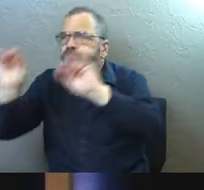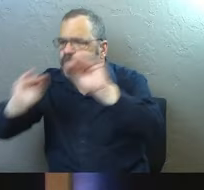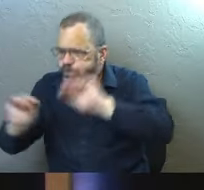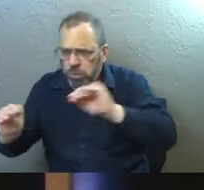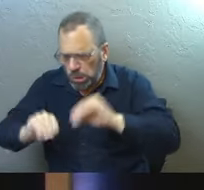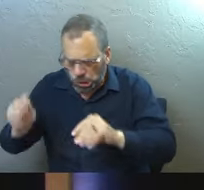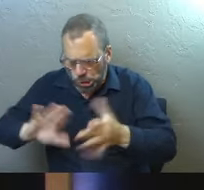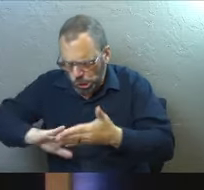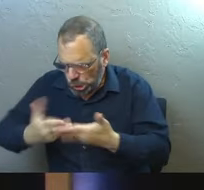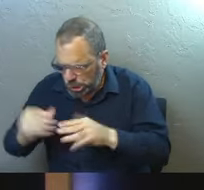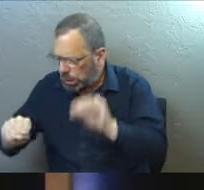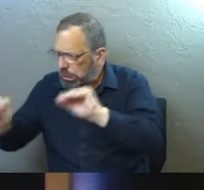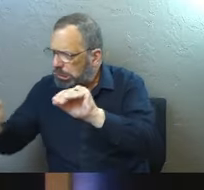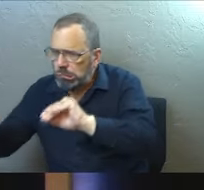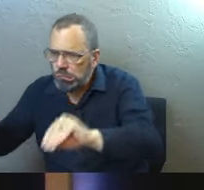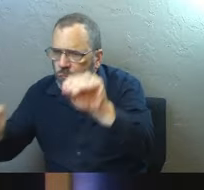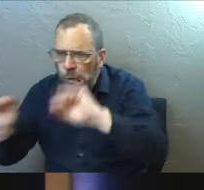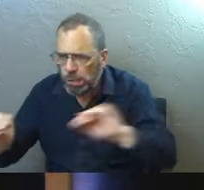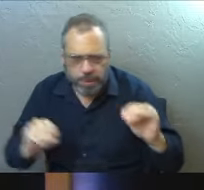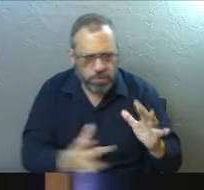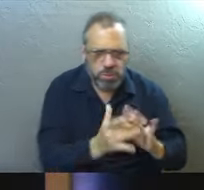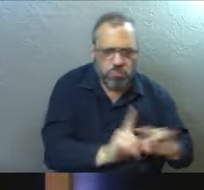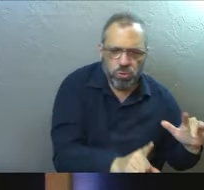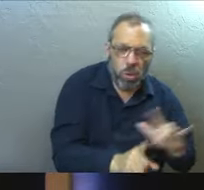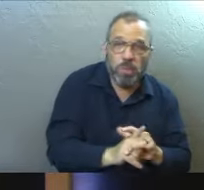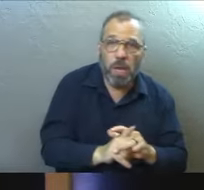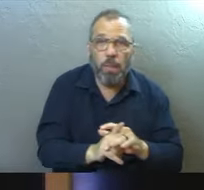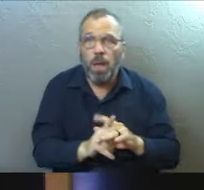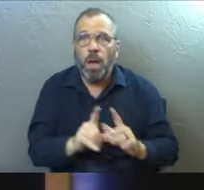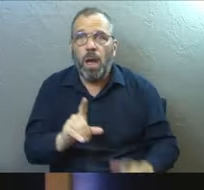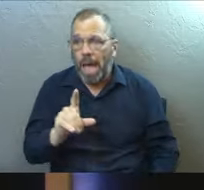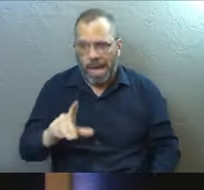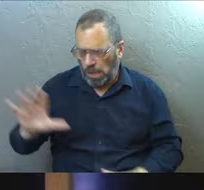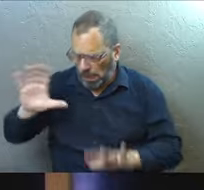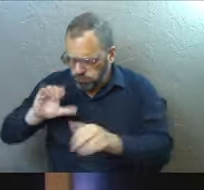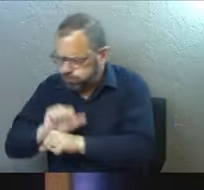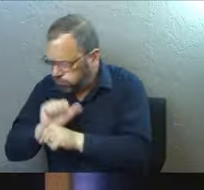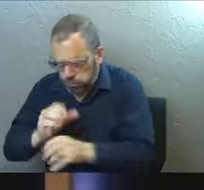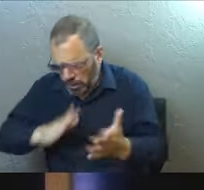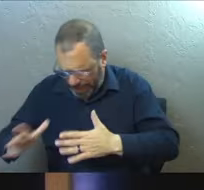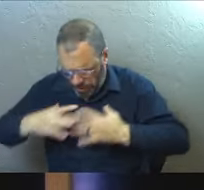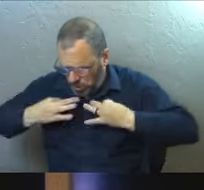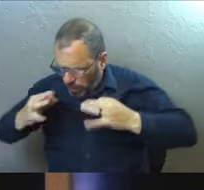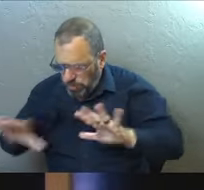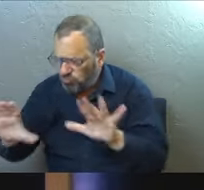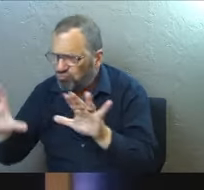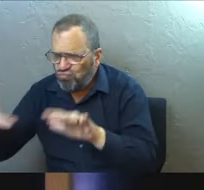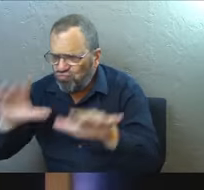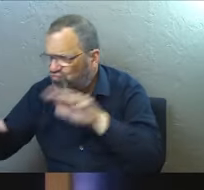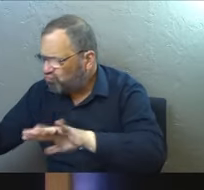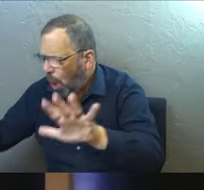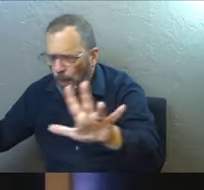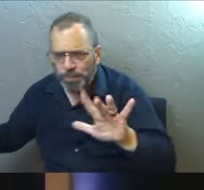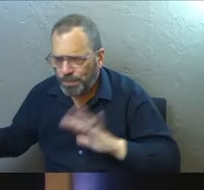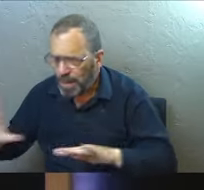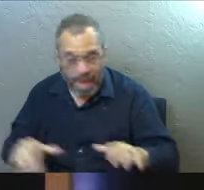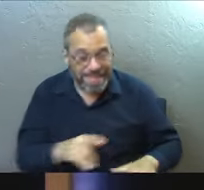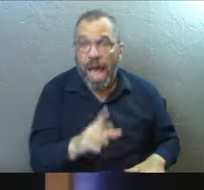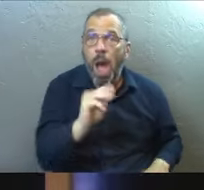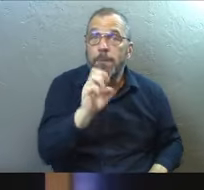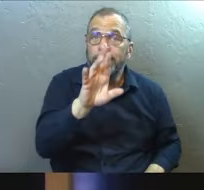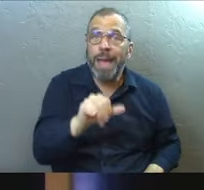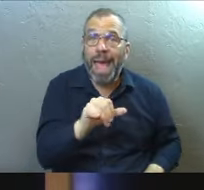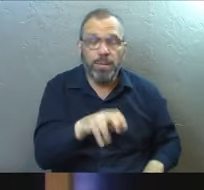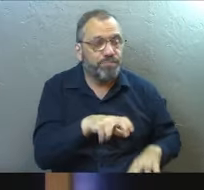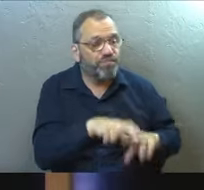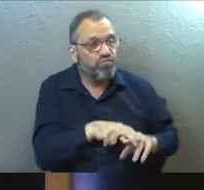his disciples. And so he shows up and she's, you know, full in work mode, trying to get ready and do all the things for him. And then the other